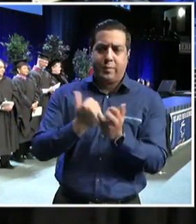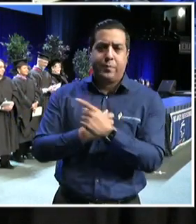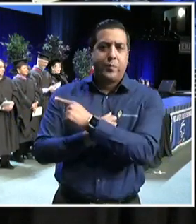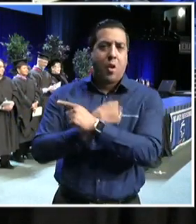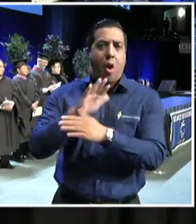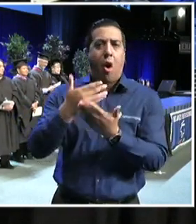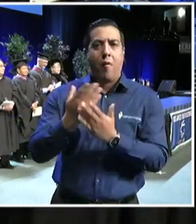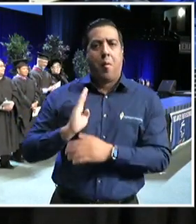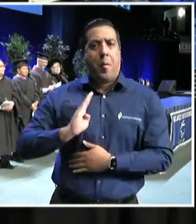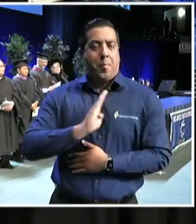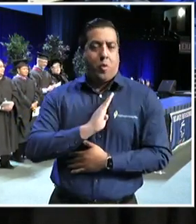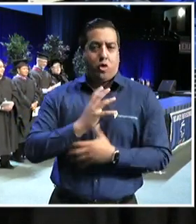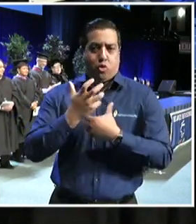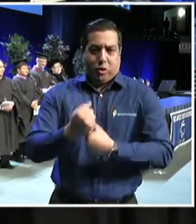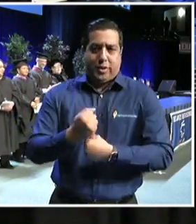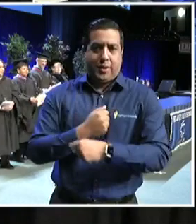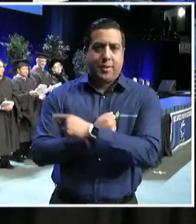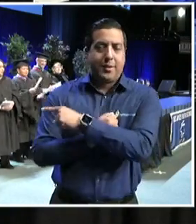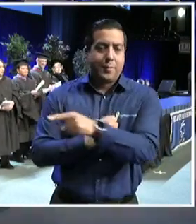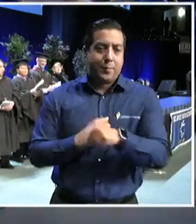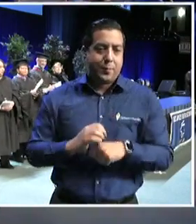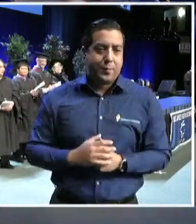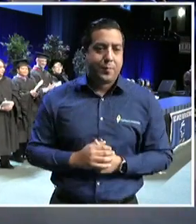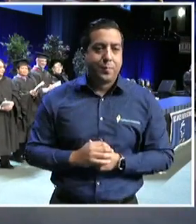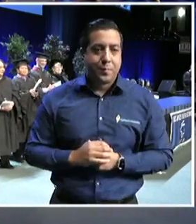for our Board of Trustees.